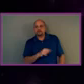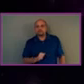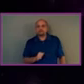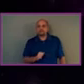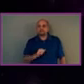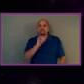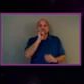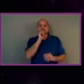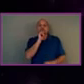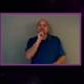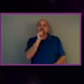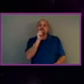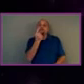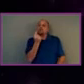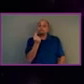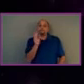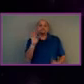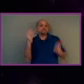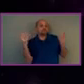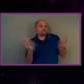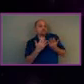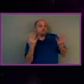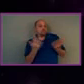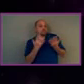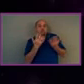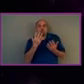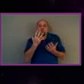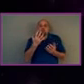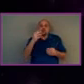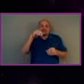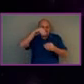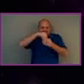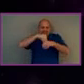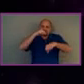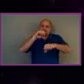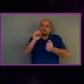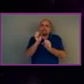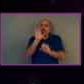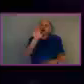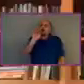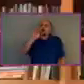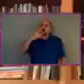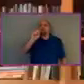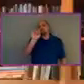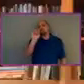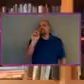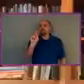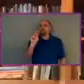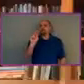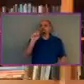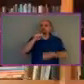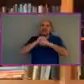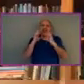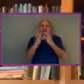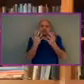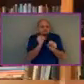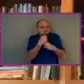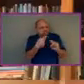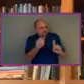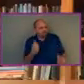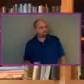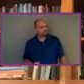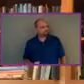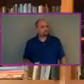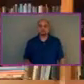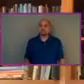on YouTube asks, what is the composition of a Trojan asteroid? Well, that's a really good question.